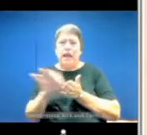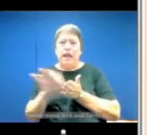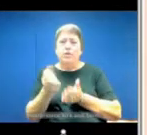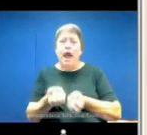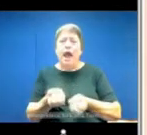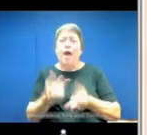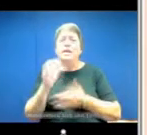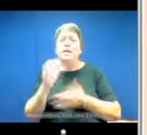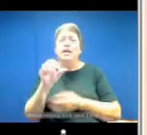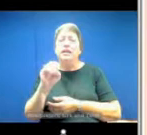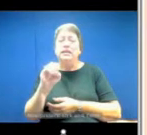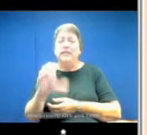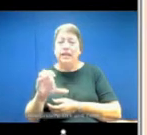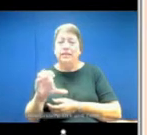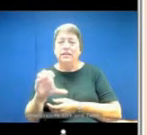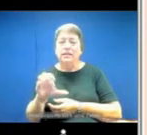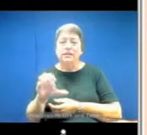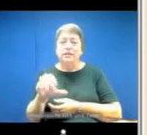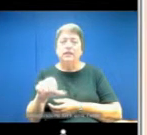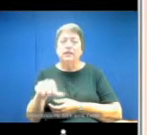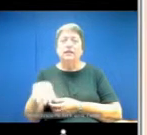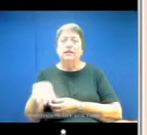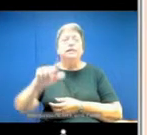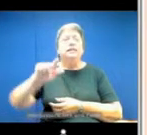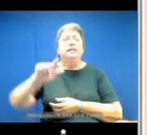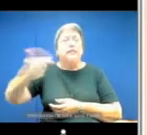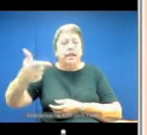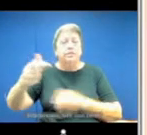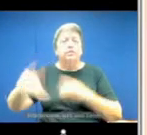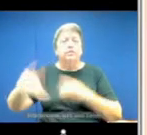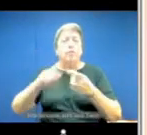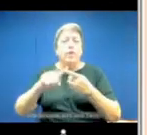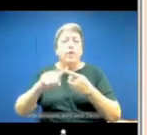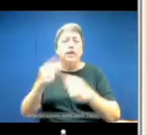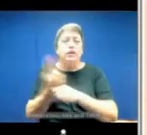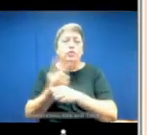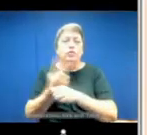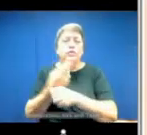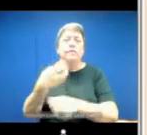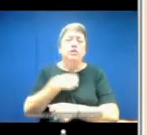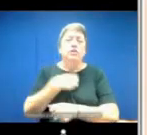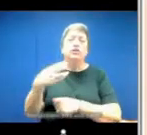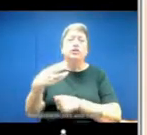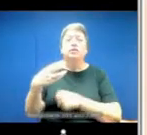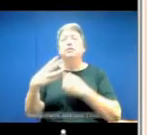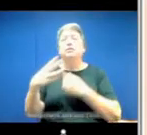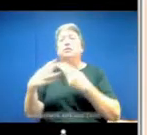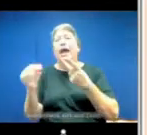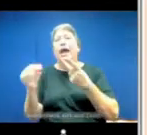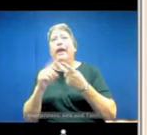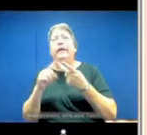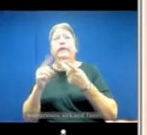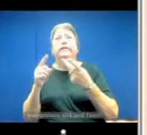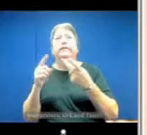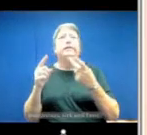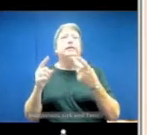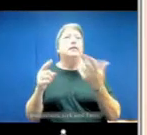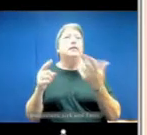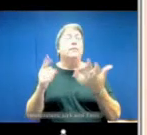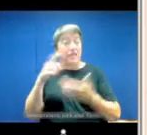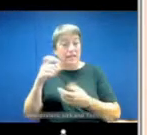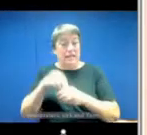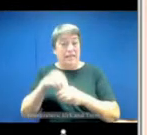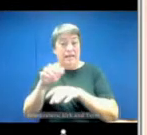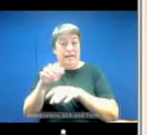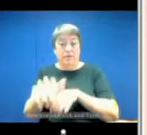attorney used in making objections and making speeches, because in a federal lawsuit, depositions are limited to